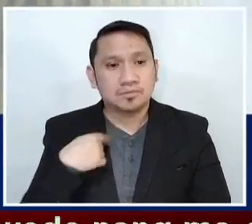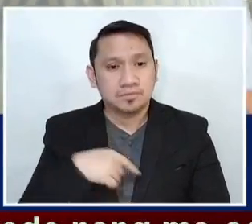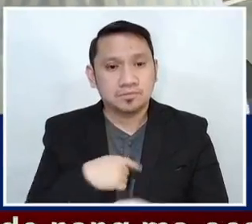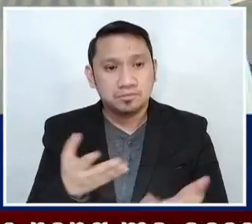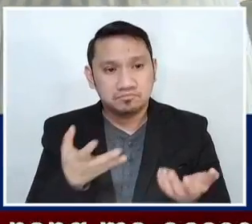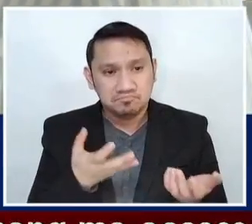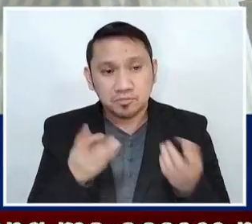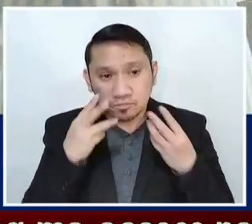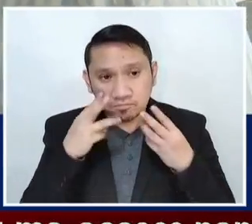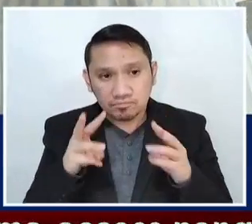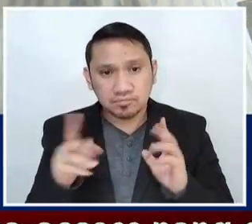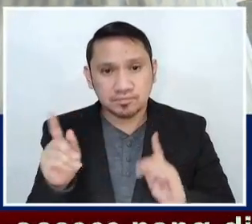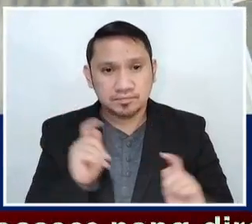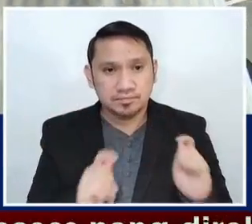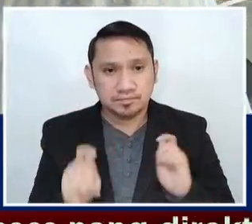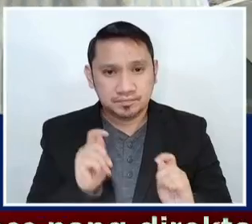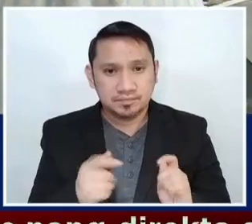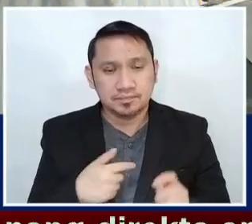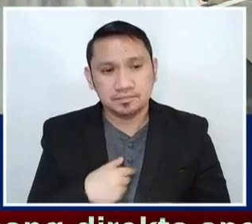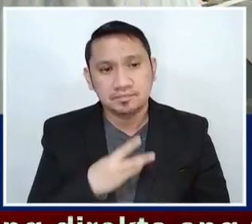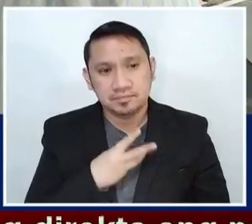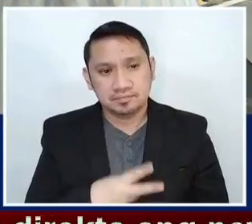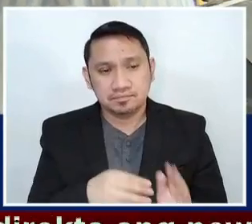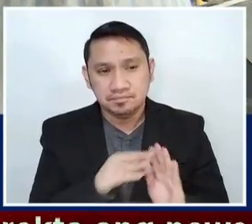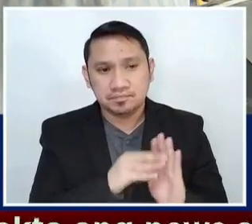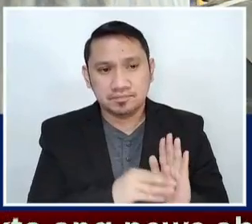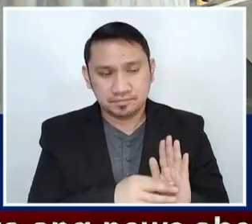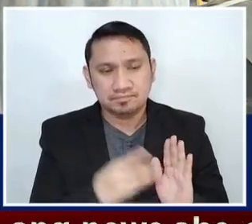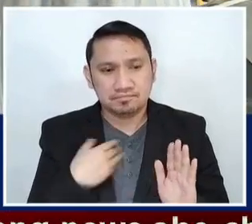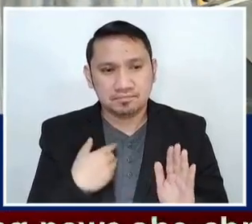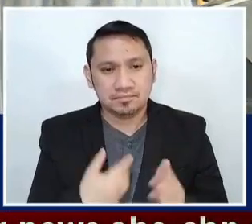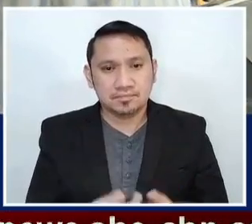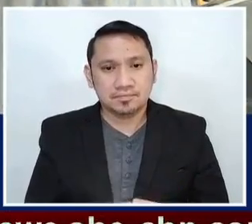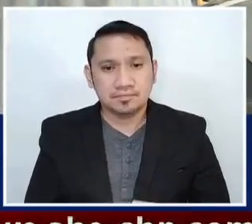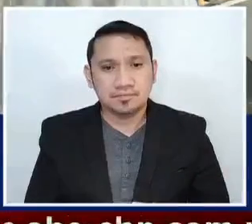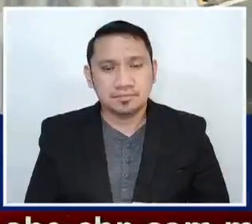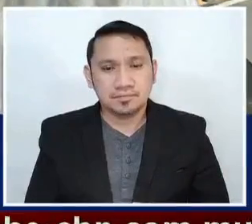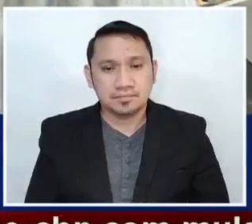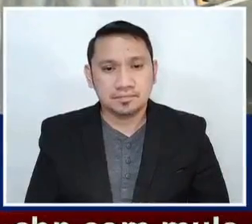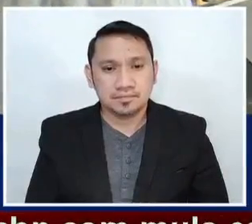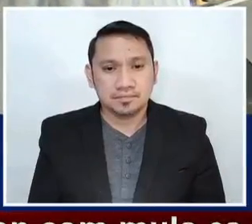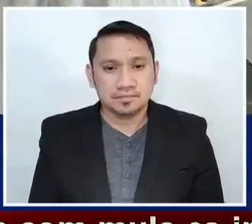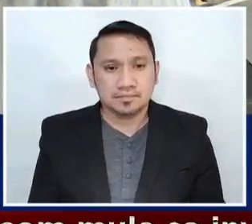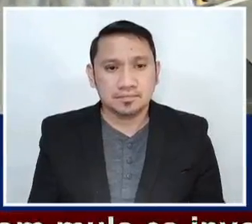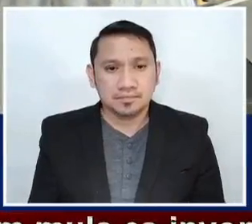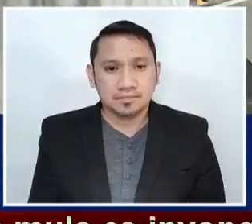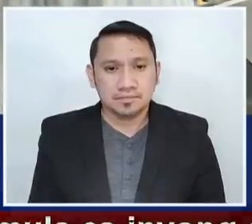tayo ng Broadway. Yeah, that's one of actually my wish list. MJ Felipe, ABS-CBN News.